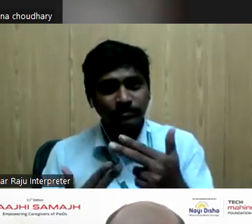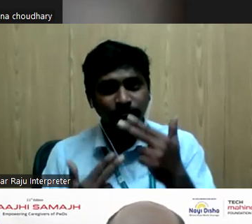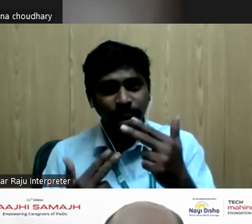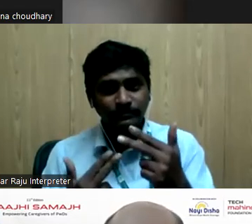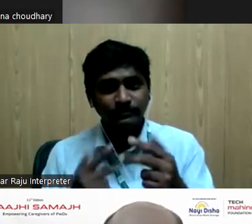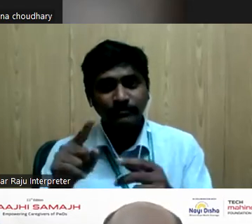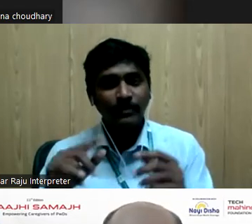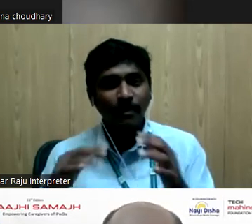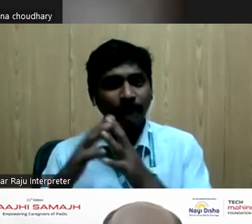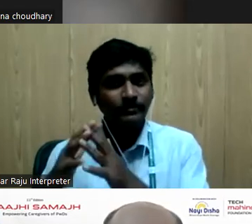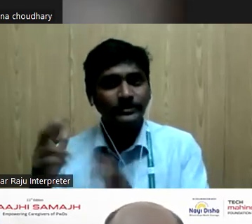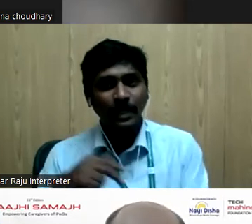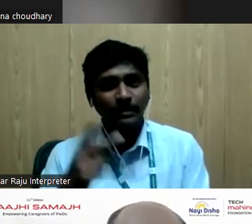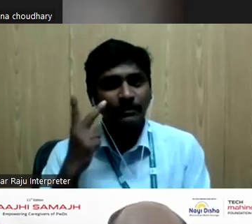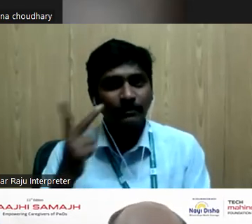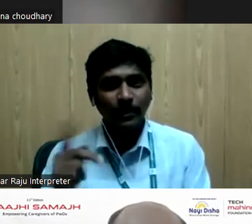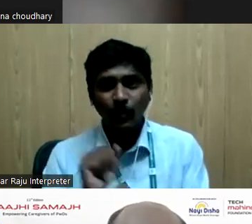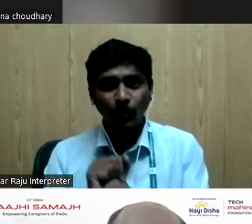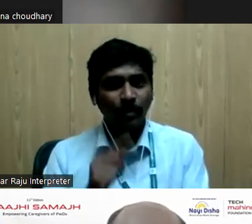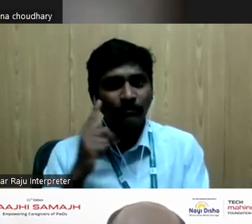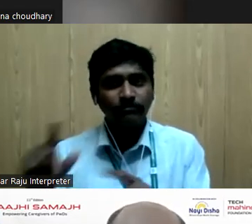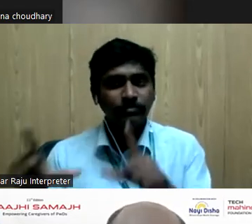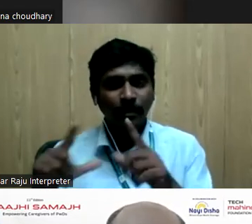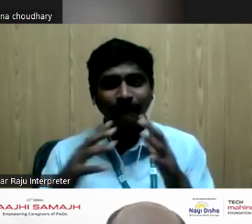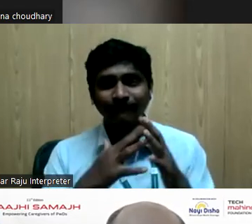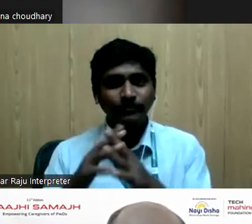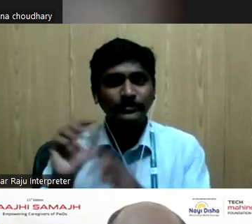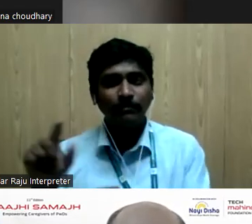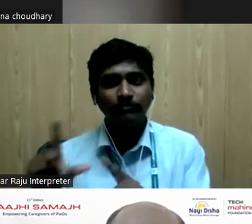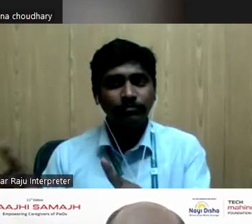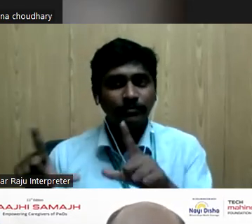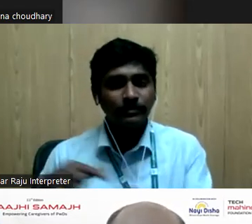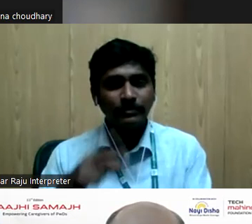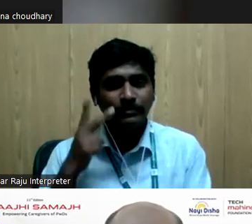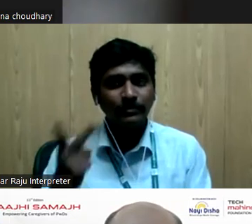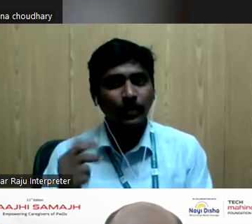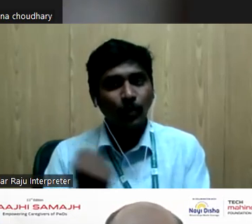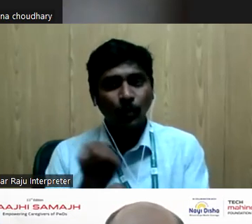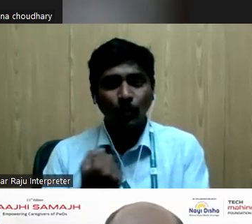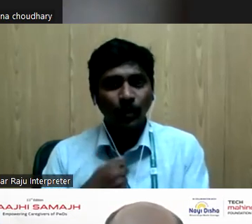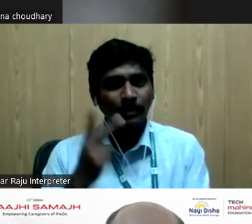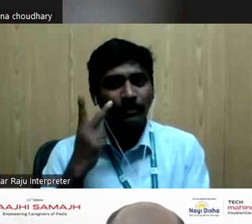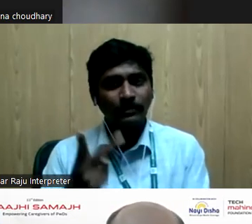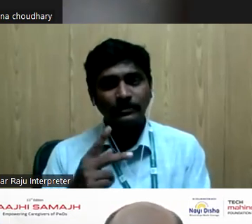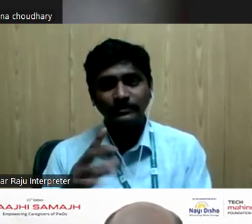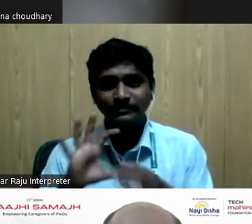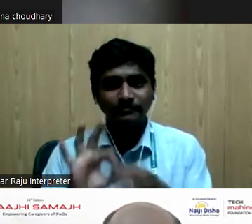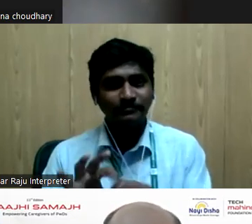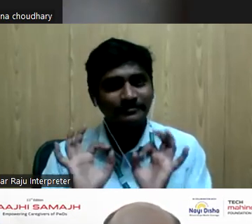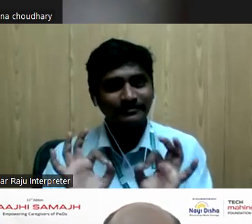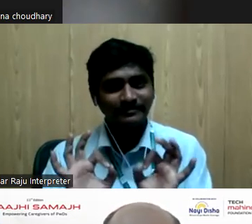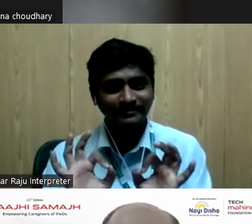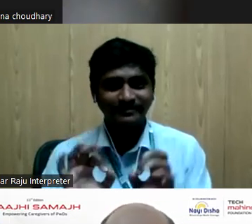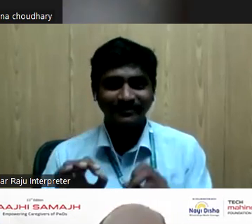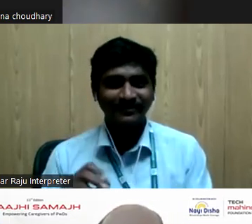at your website. I think you're doing incredible work, and it'll be great to, engage with you. So thank you so much.